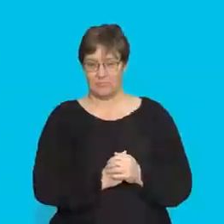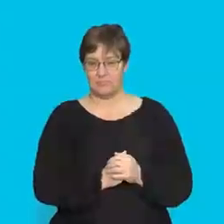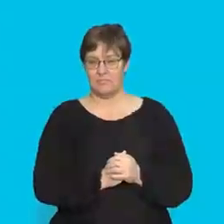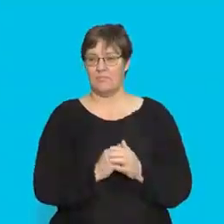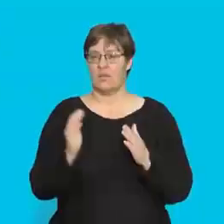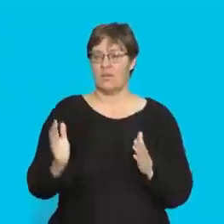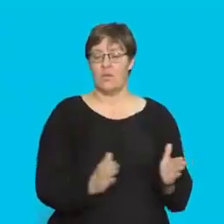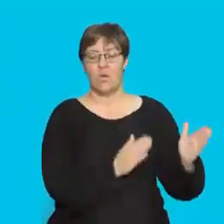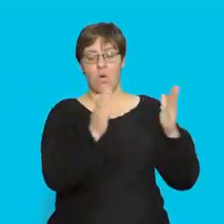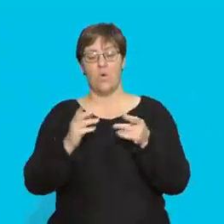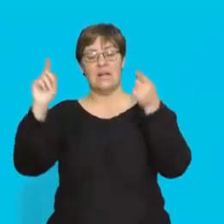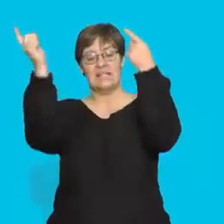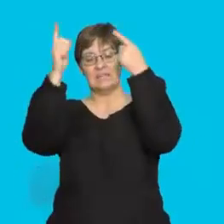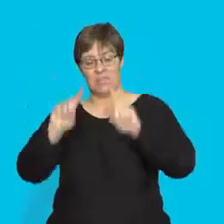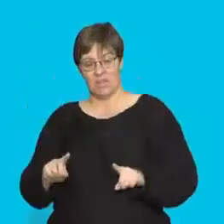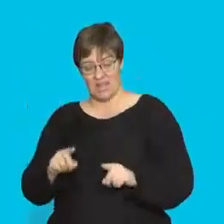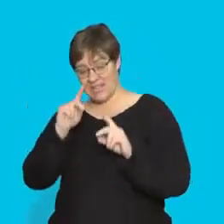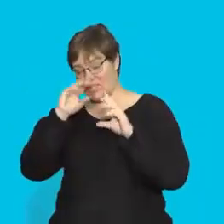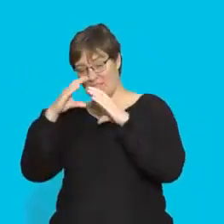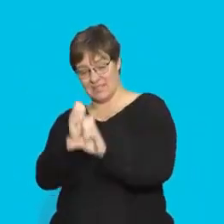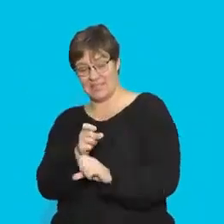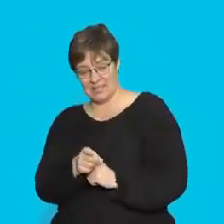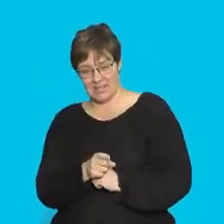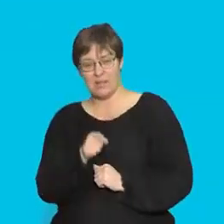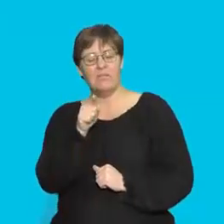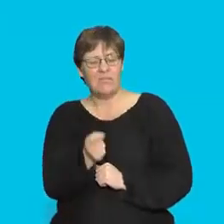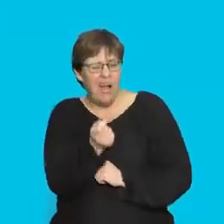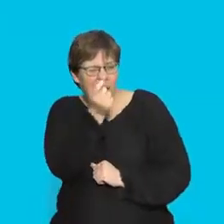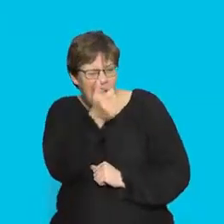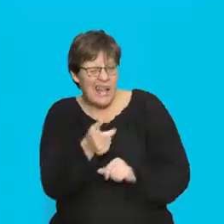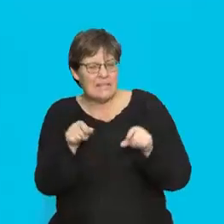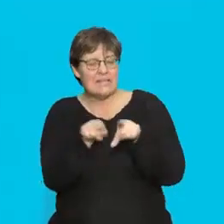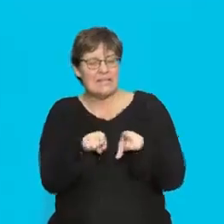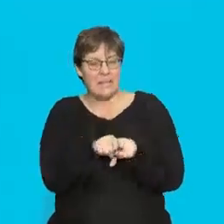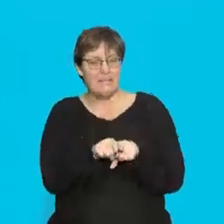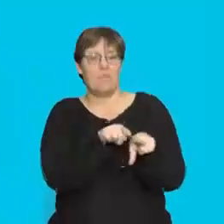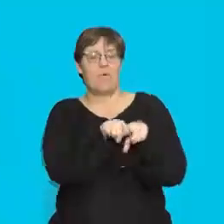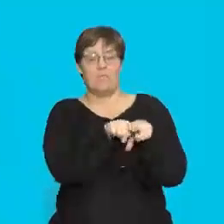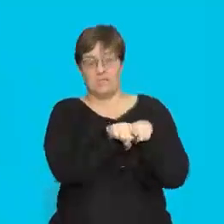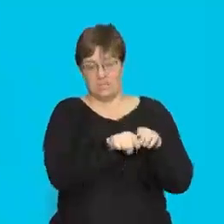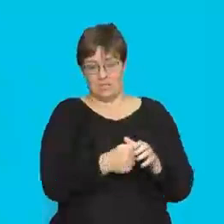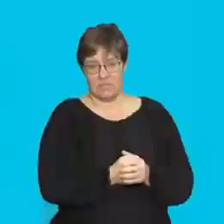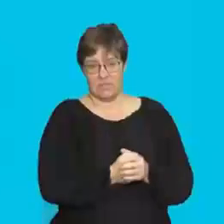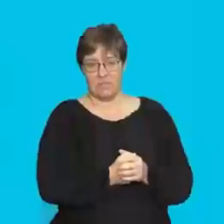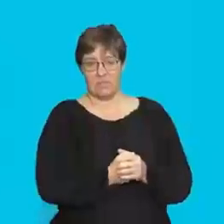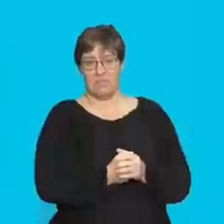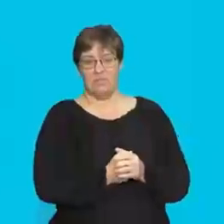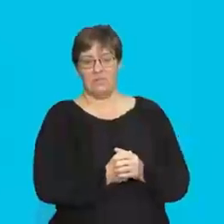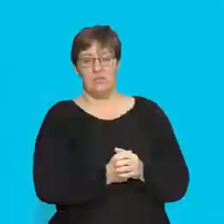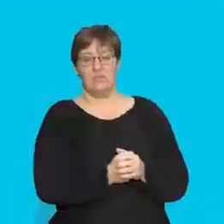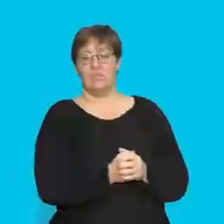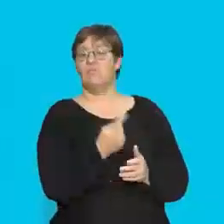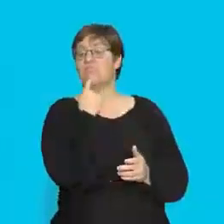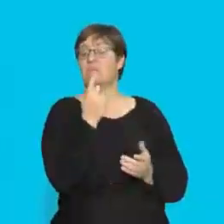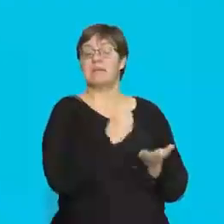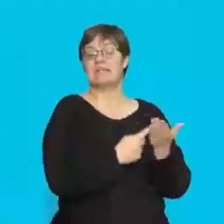Now, moving on to specialization. Specialization is very closely linked to